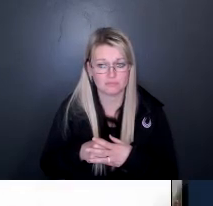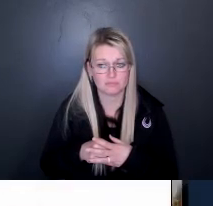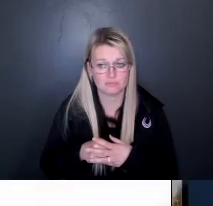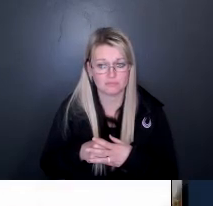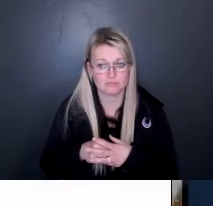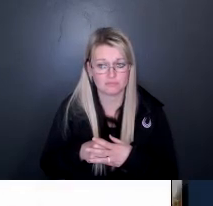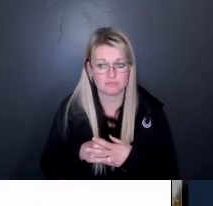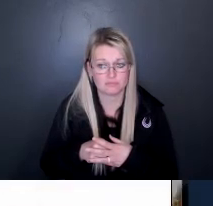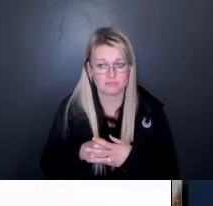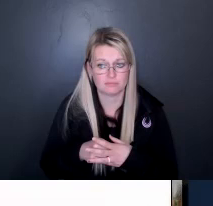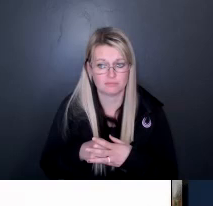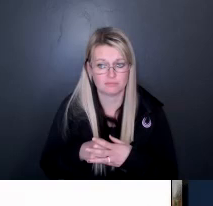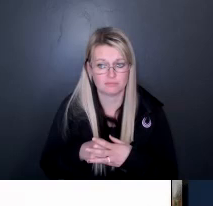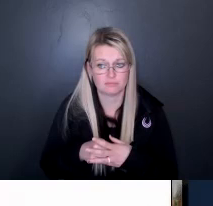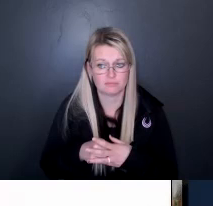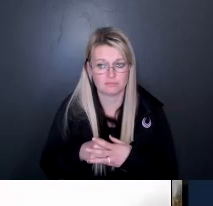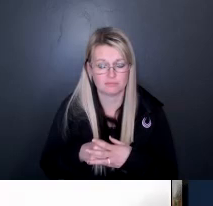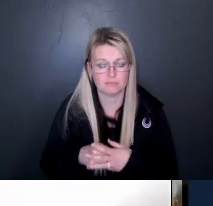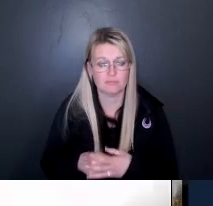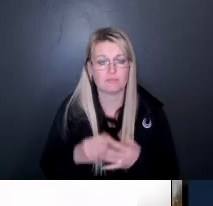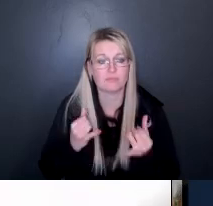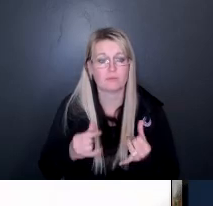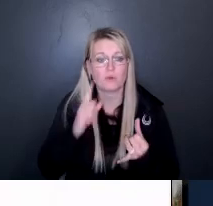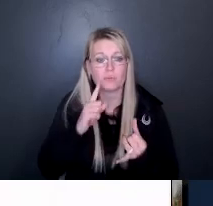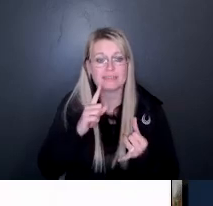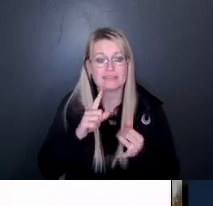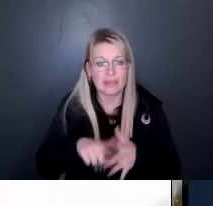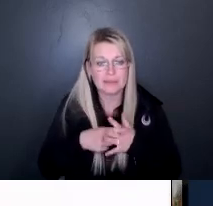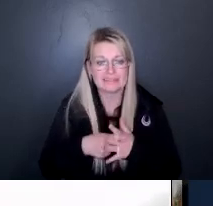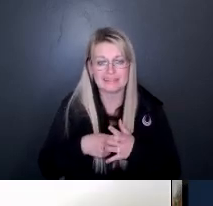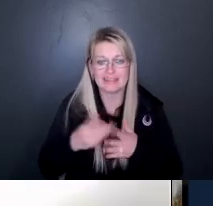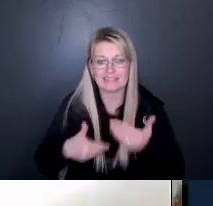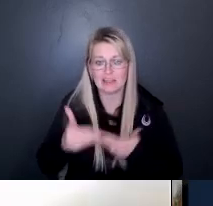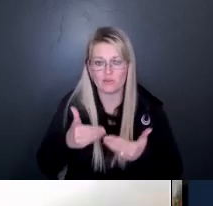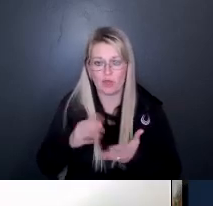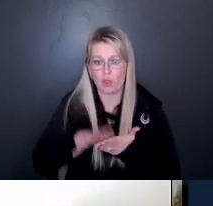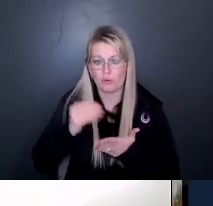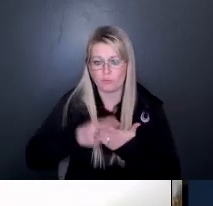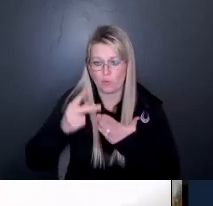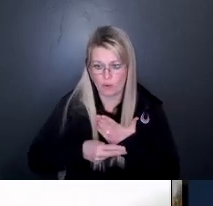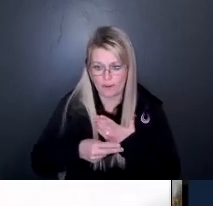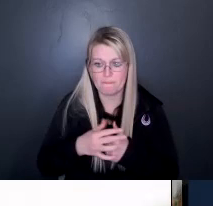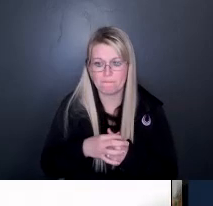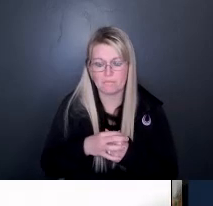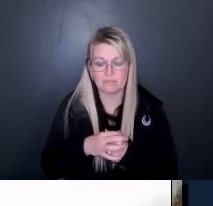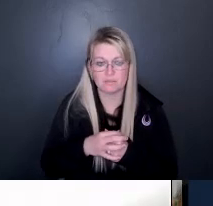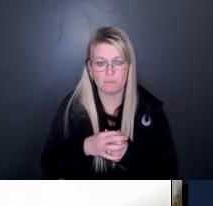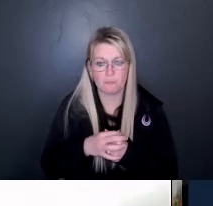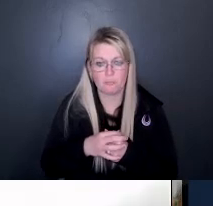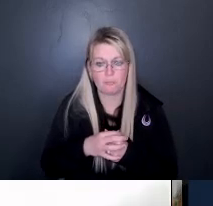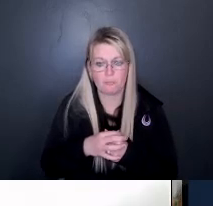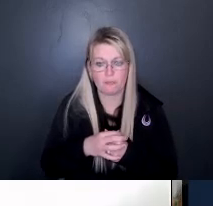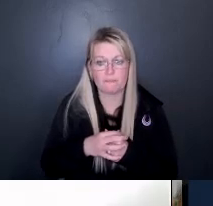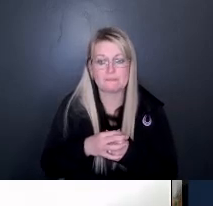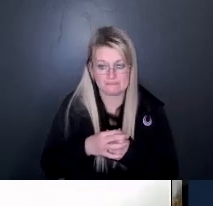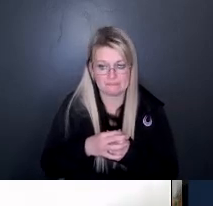This time we are looking at the recommendations of implementing the accelerated learning program. Due to the